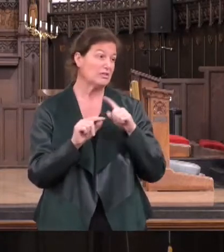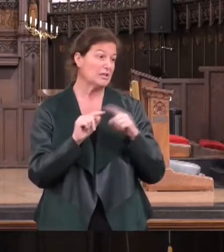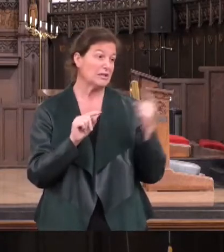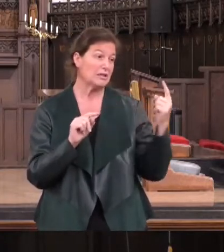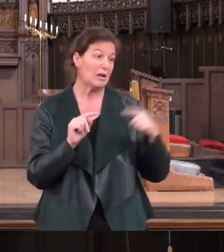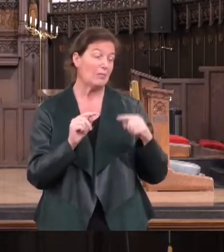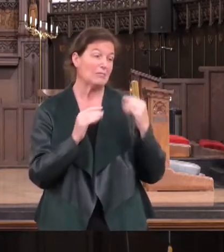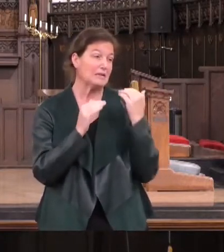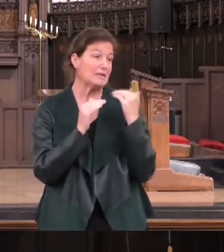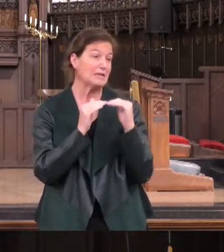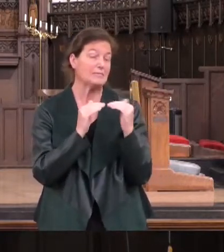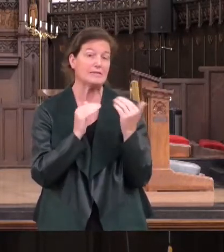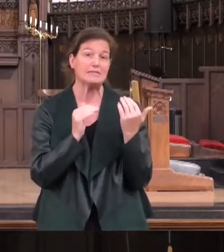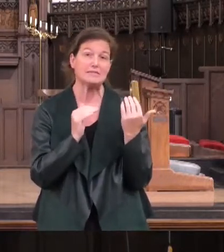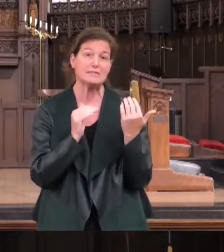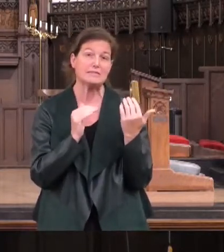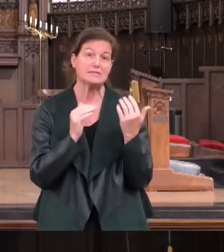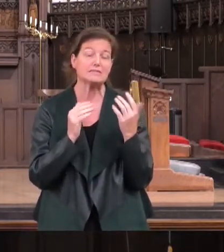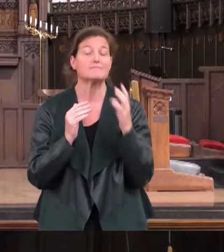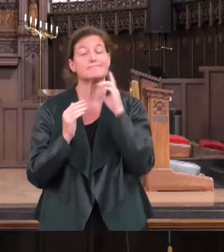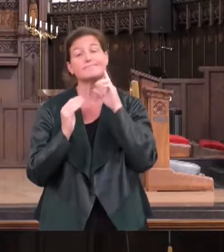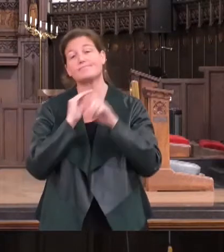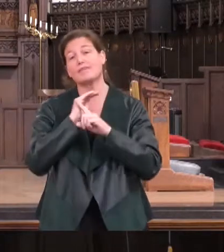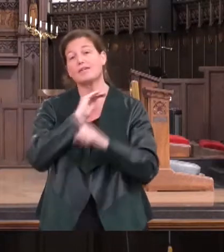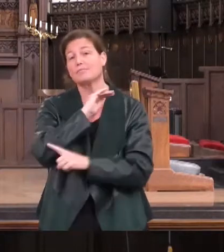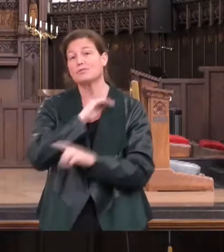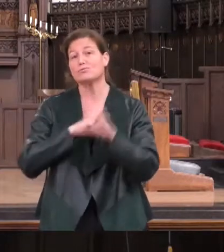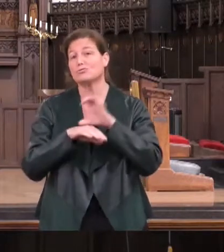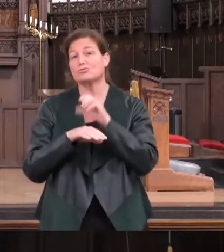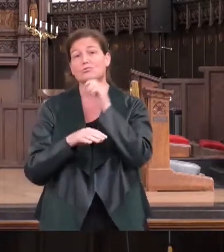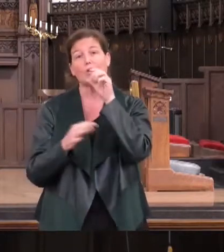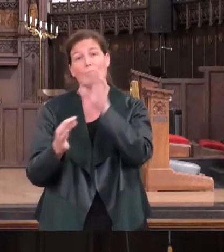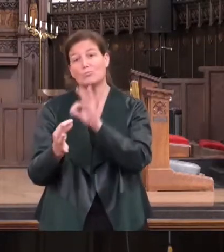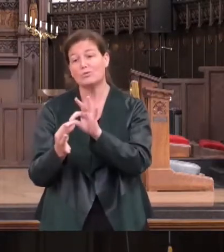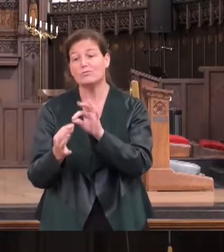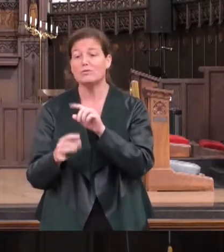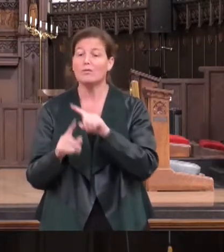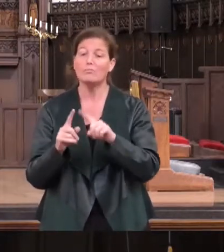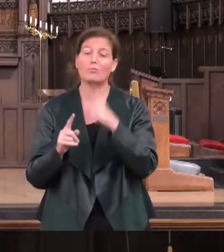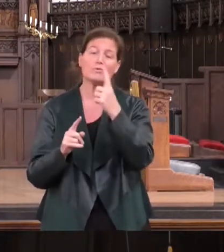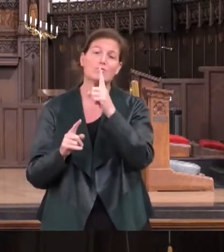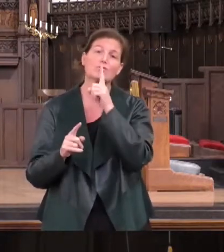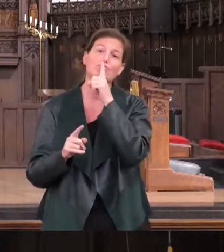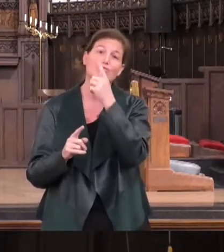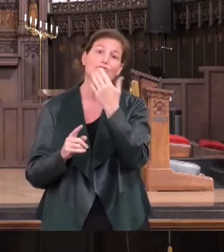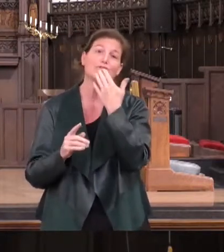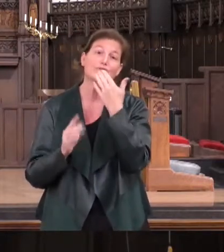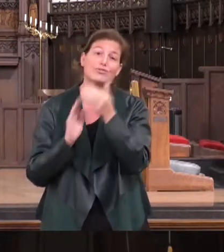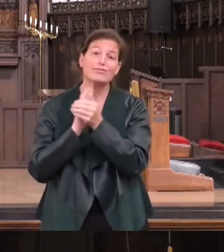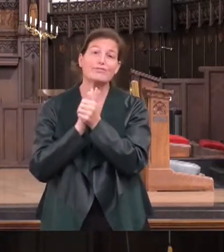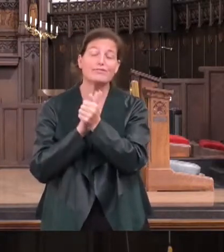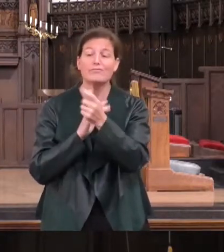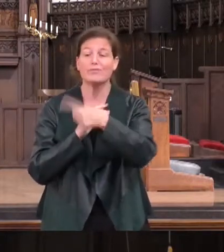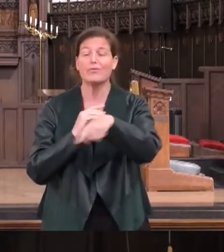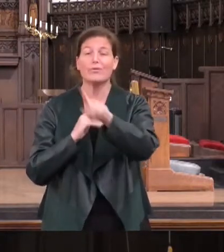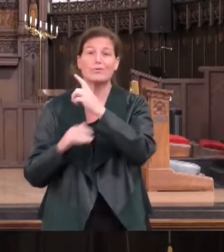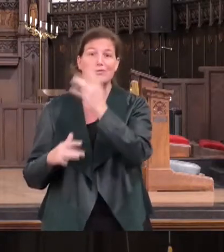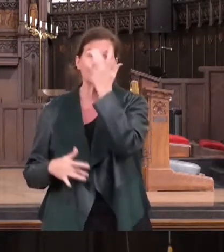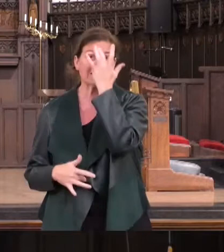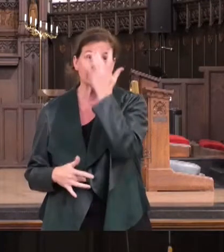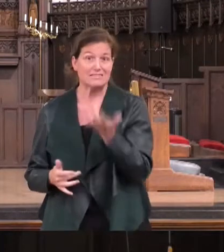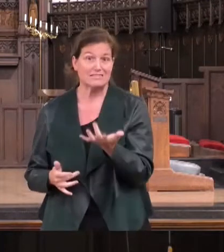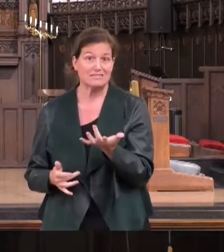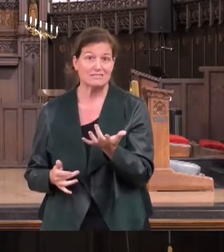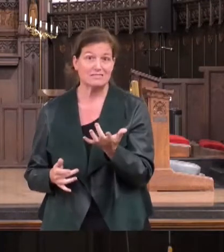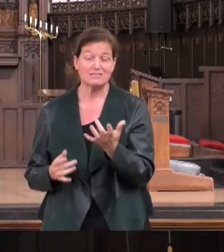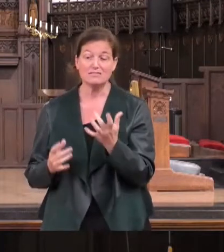The Episcopal Church is far from perfect, but something we're really good at is pastoral care for the sick. In the